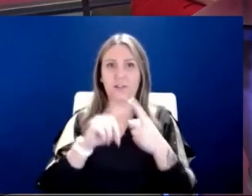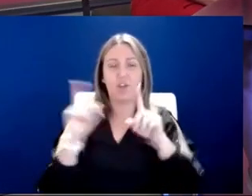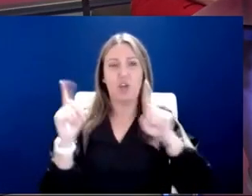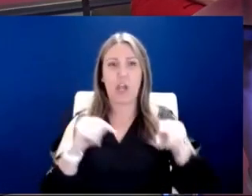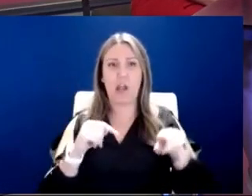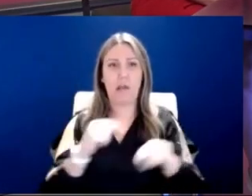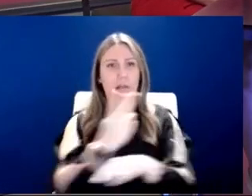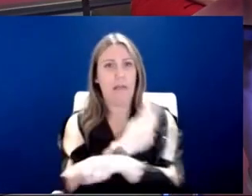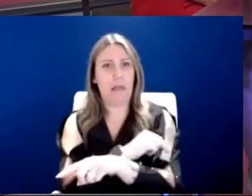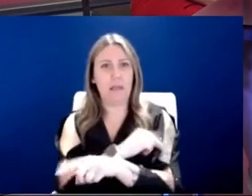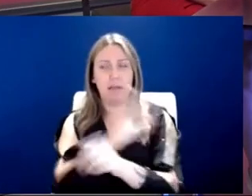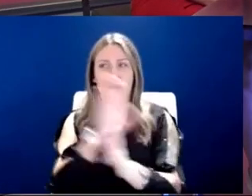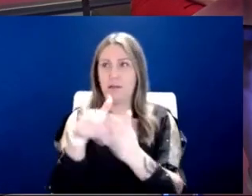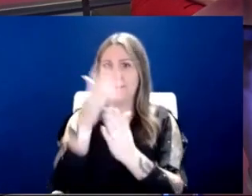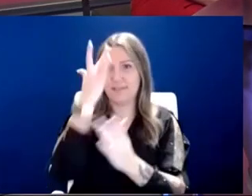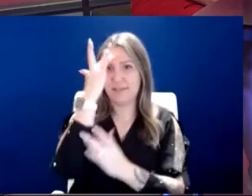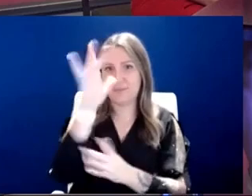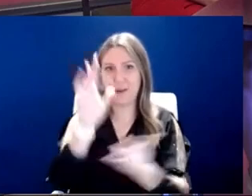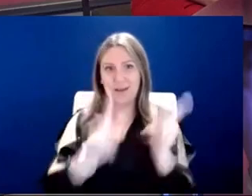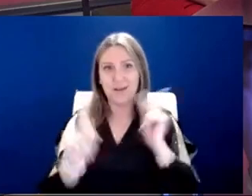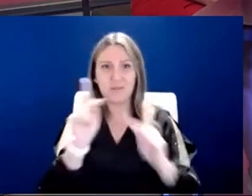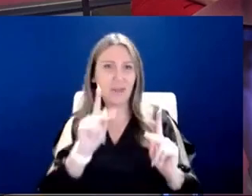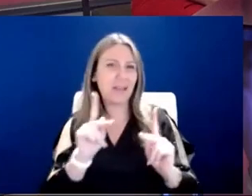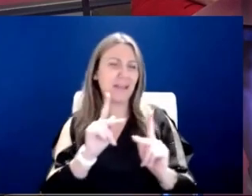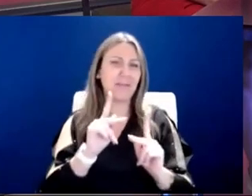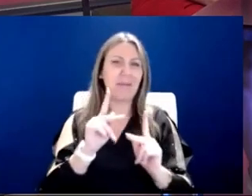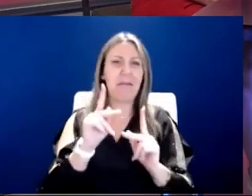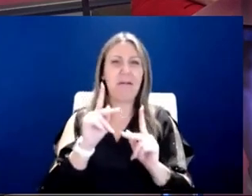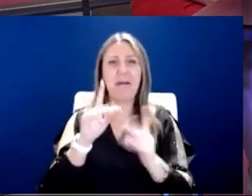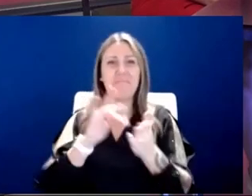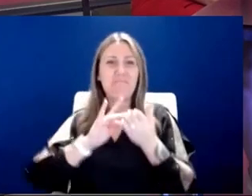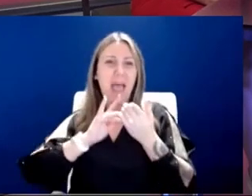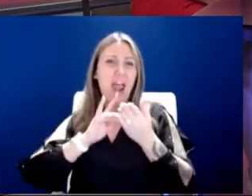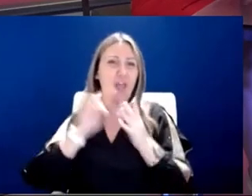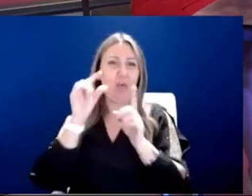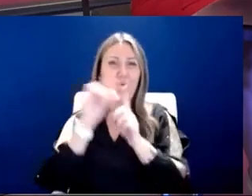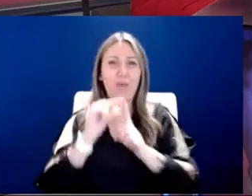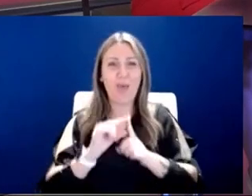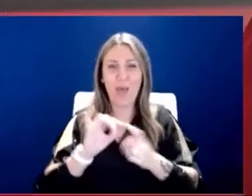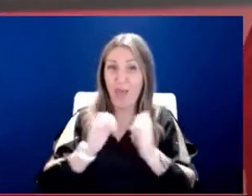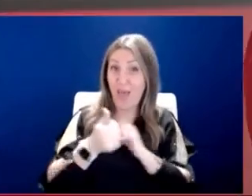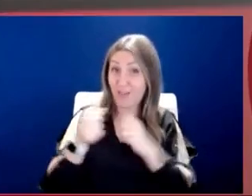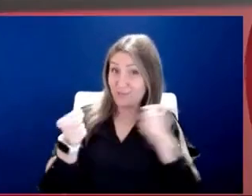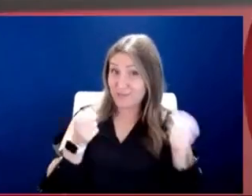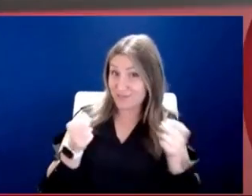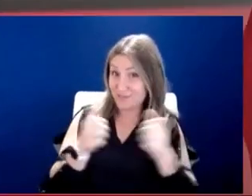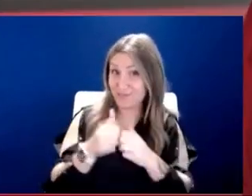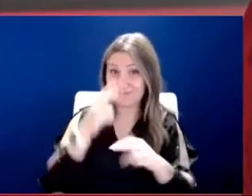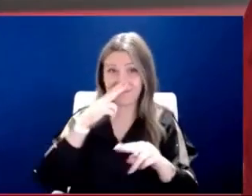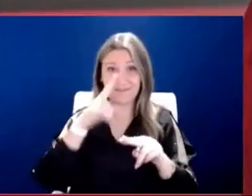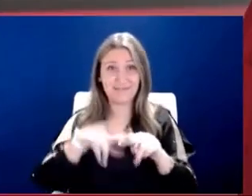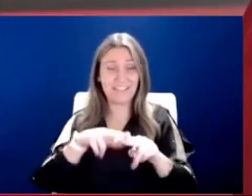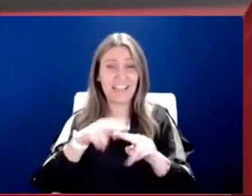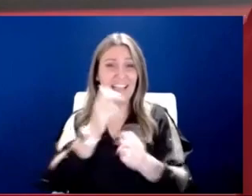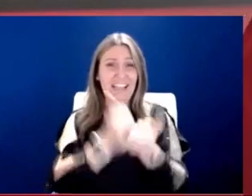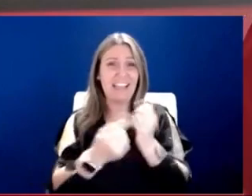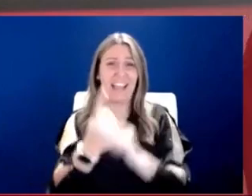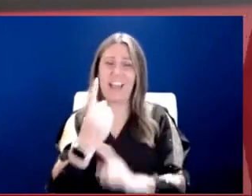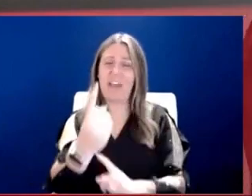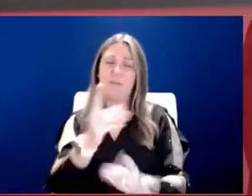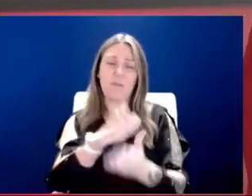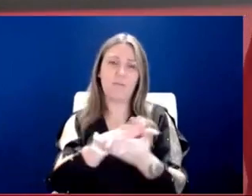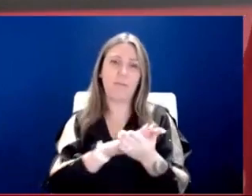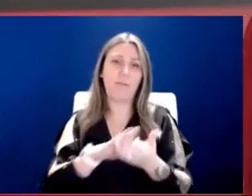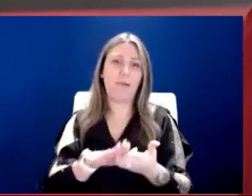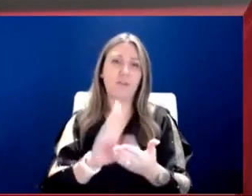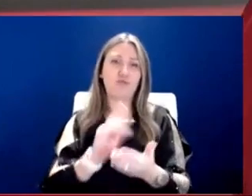this medical lingo, but it's fun. How are you dealing with it? It's fun. It's and everyone's so gracious when you ask how to pronounce